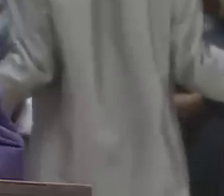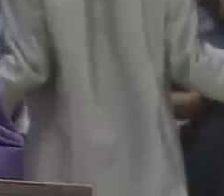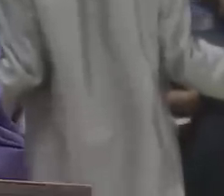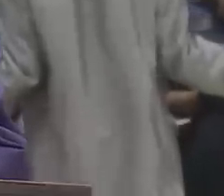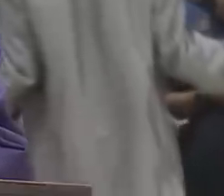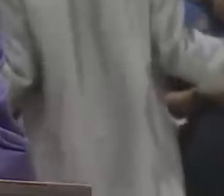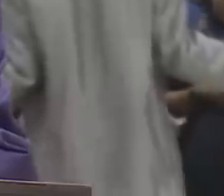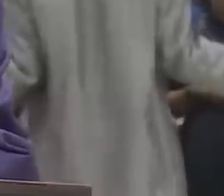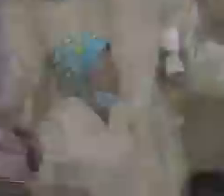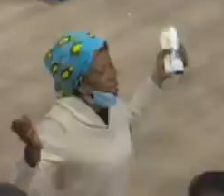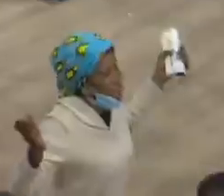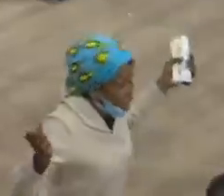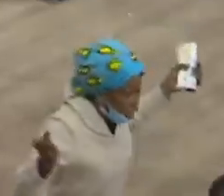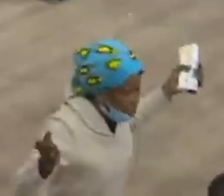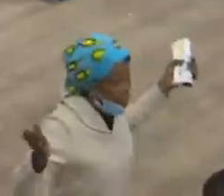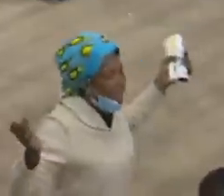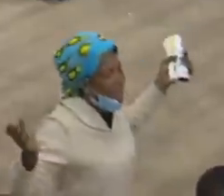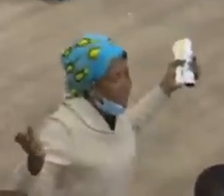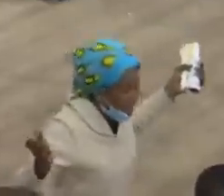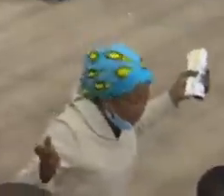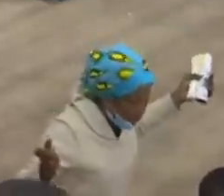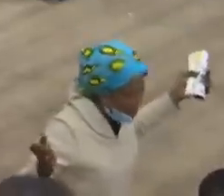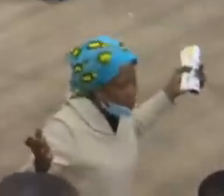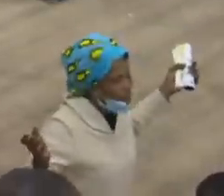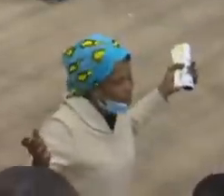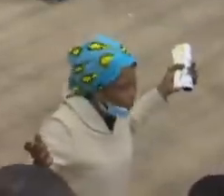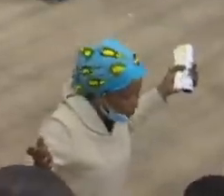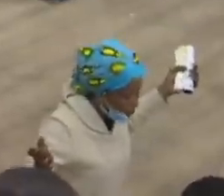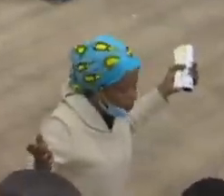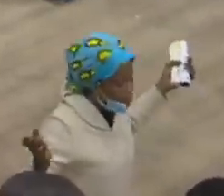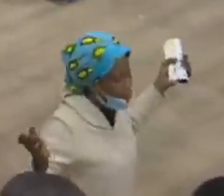God will use you to raise the dead.